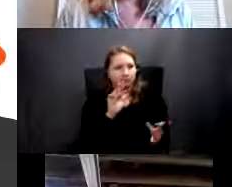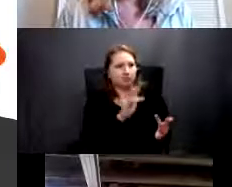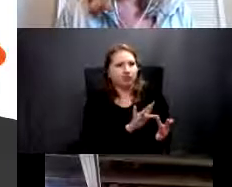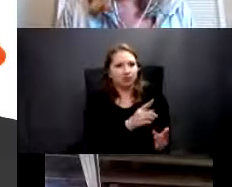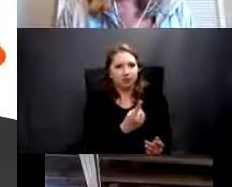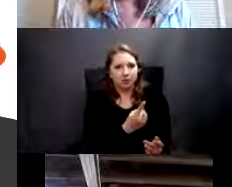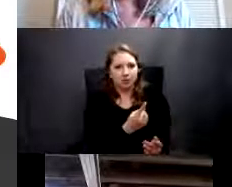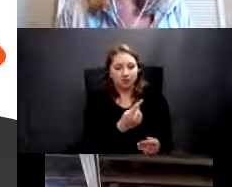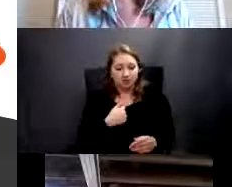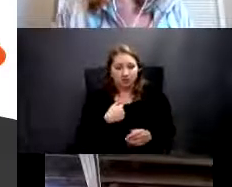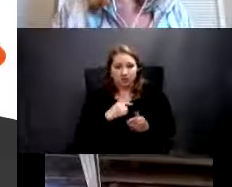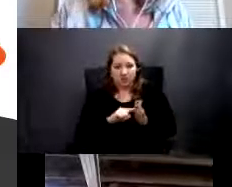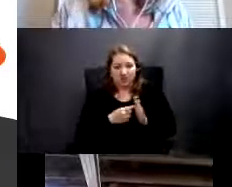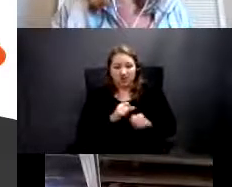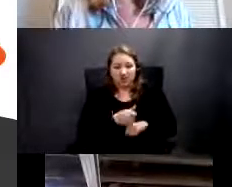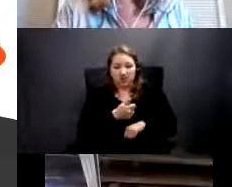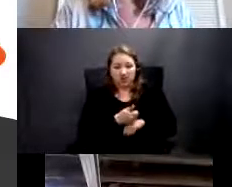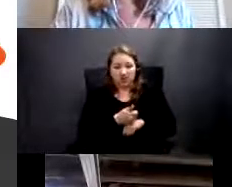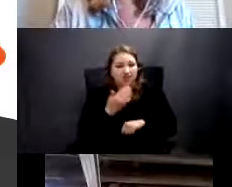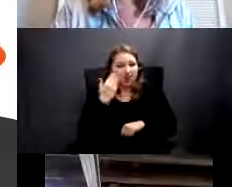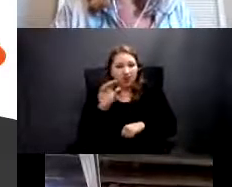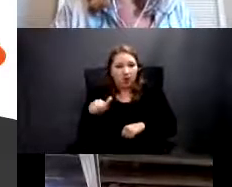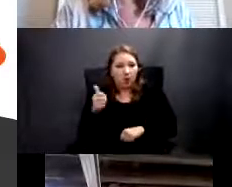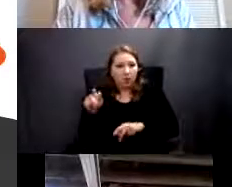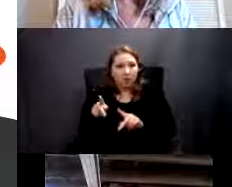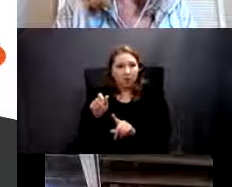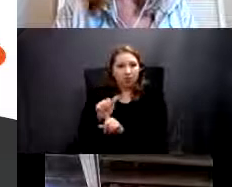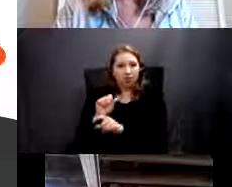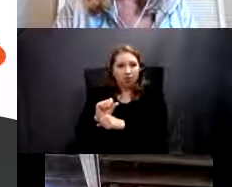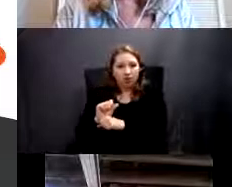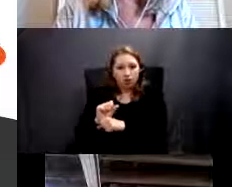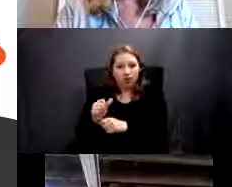any other parent peer specialists that were actually working with counties.